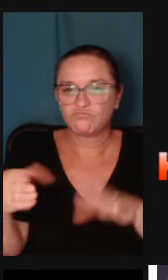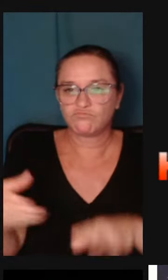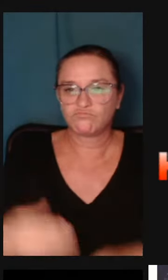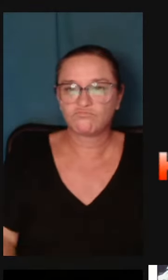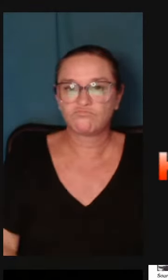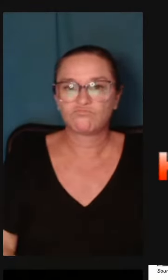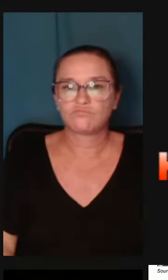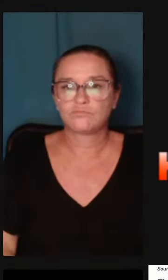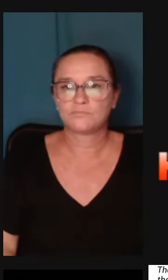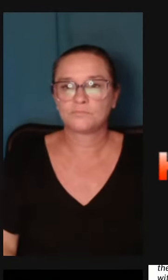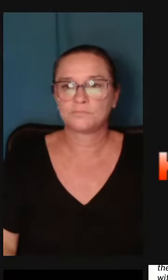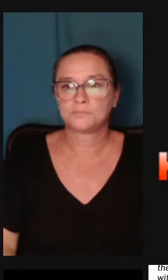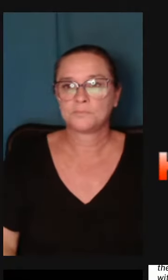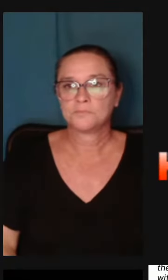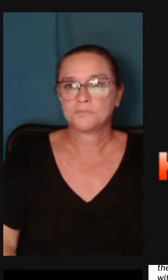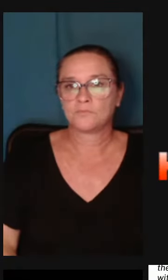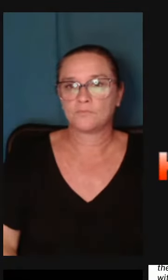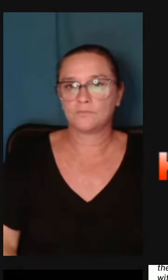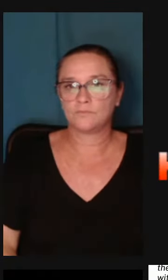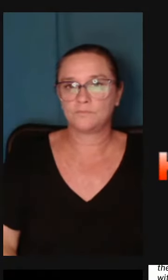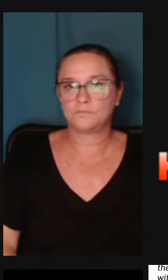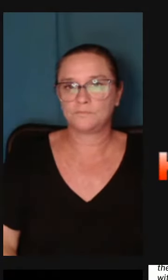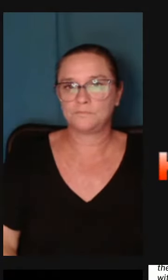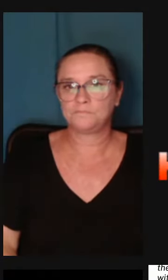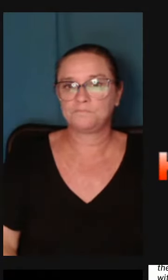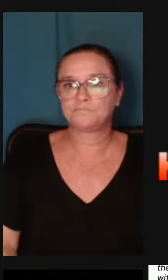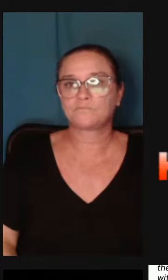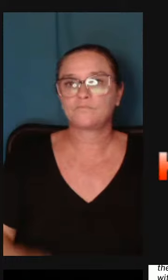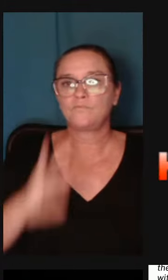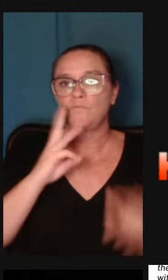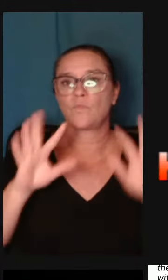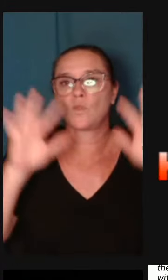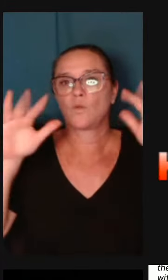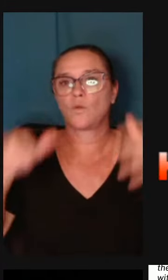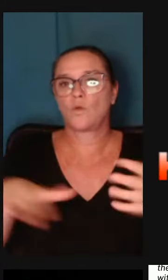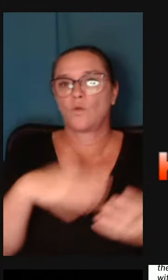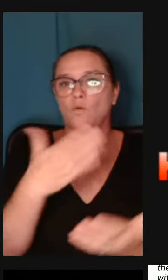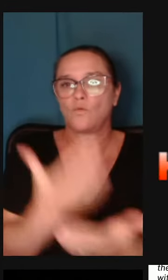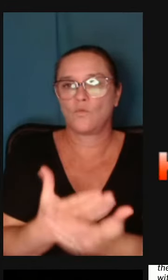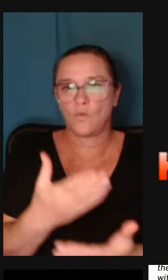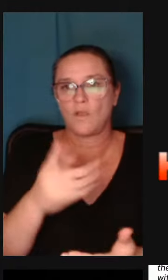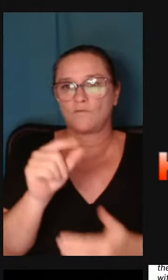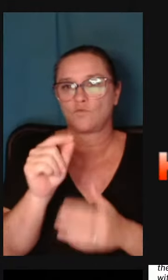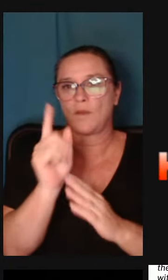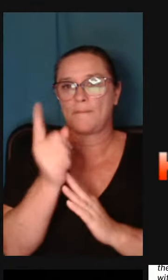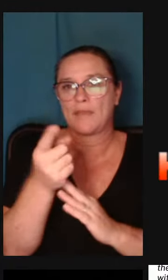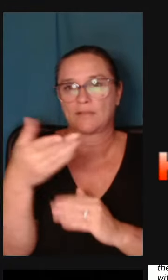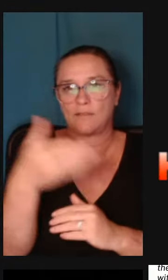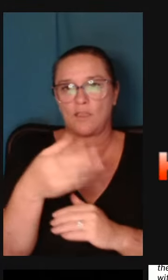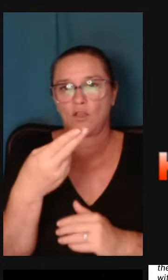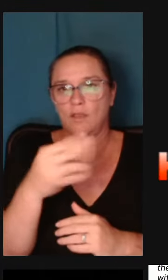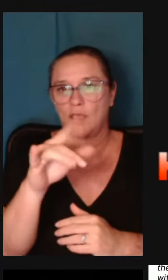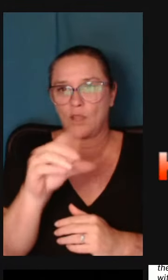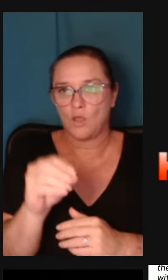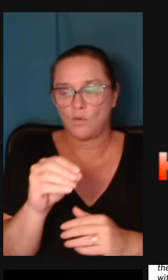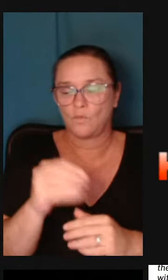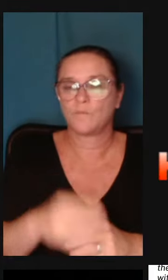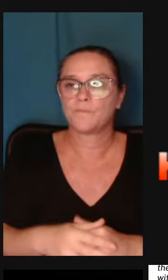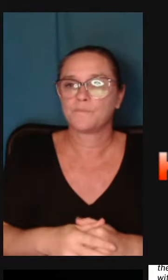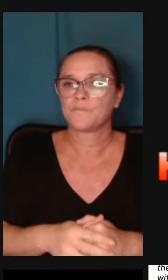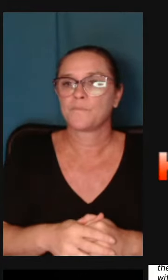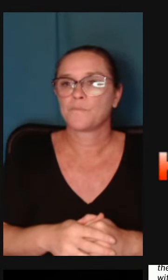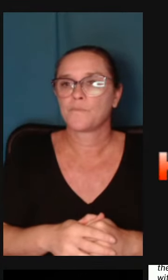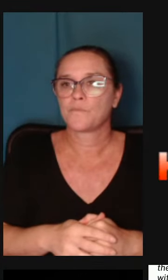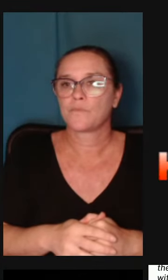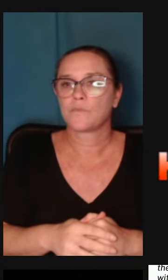So tsunami waves arrived in Hilo just 20 minutes after the earthquake occurred. But it's noted that